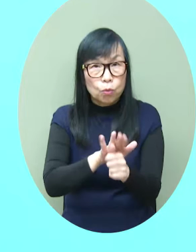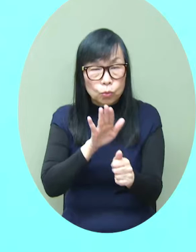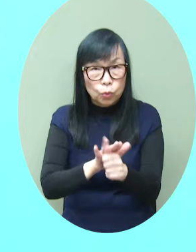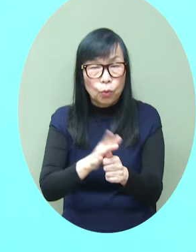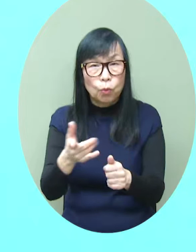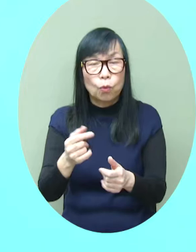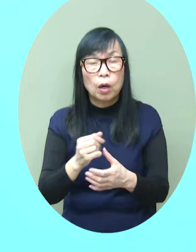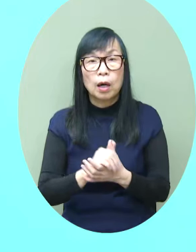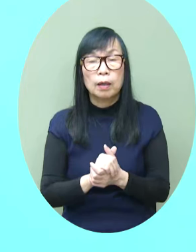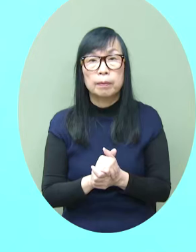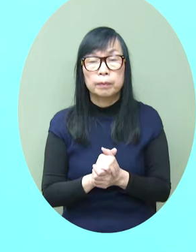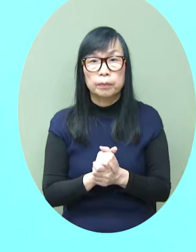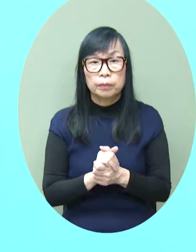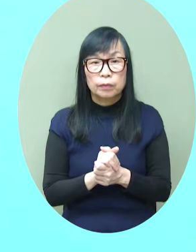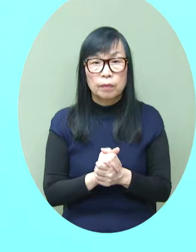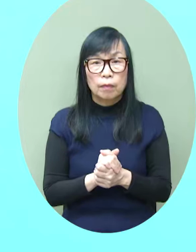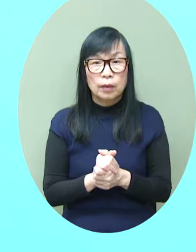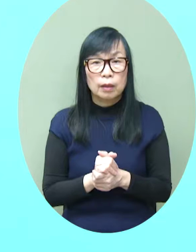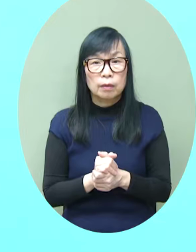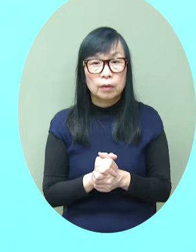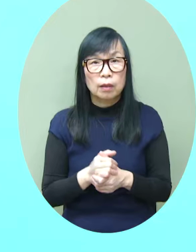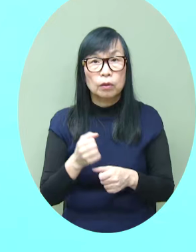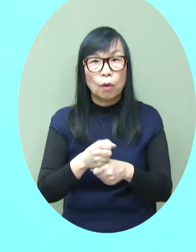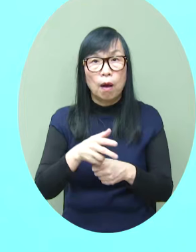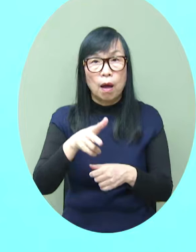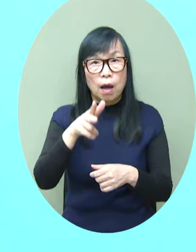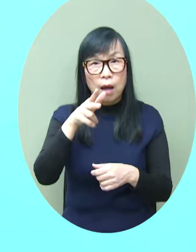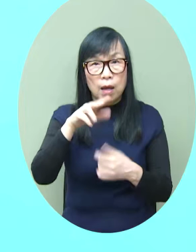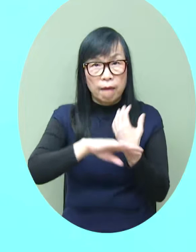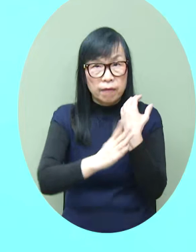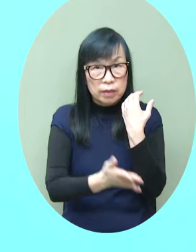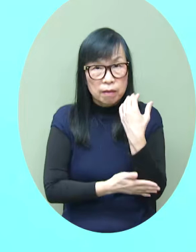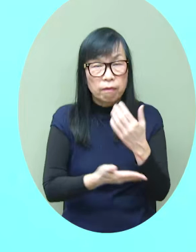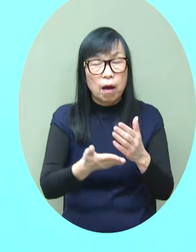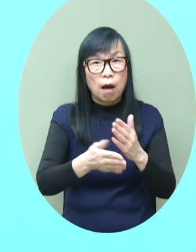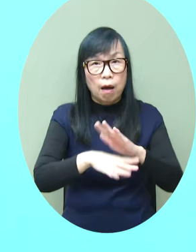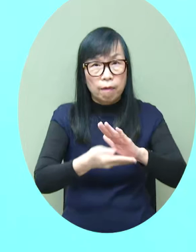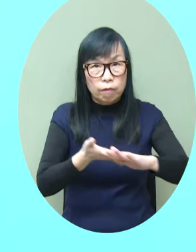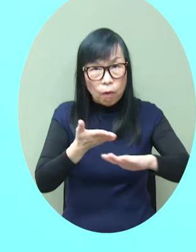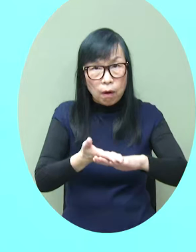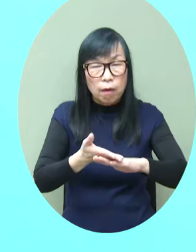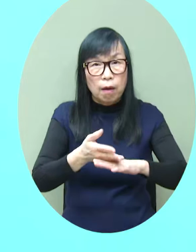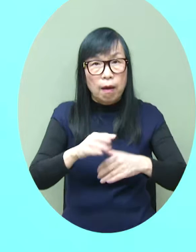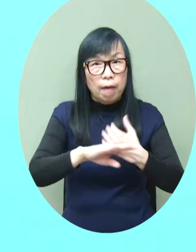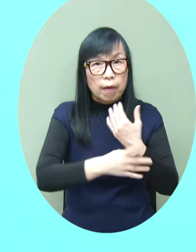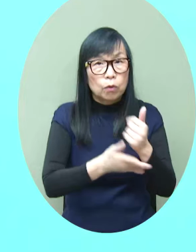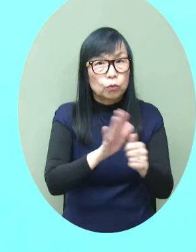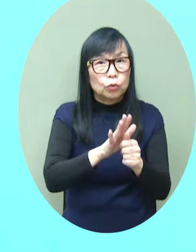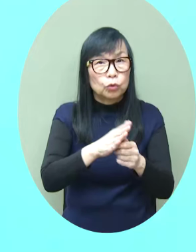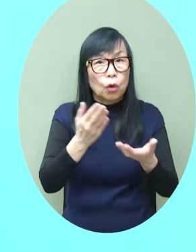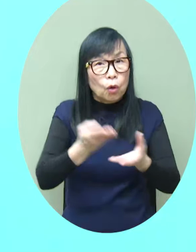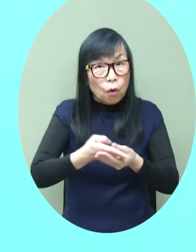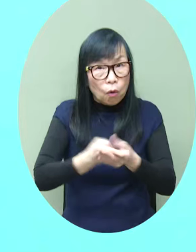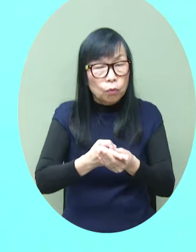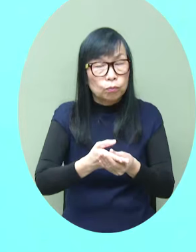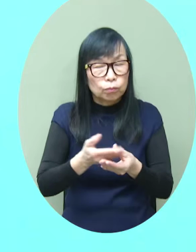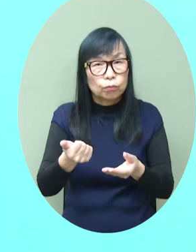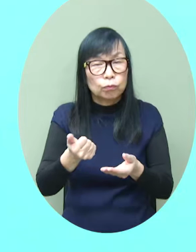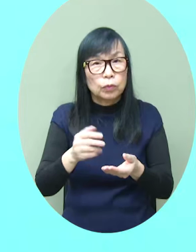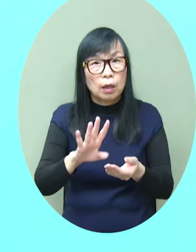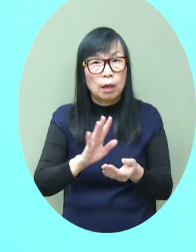the review's objectives, one is to prevent the monopoly of legal aid cases by a